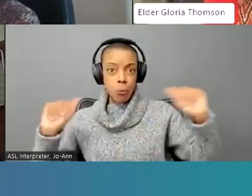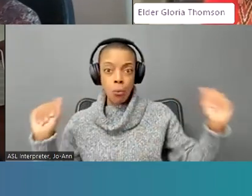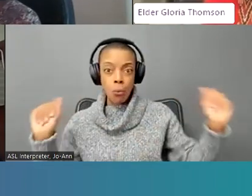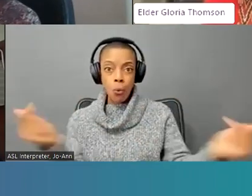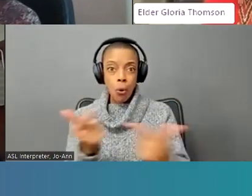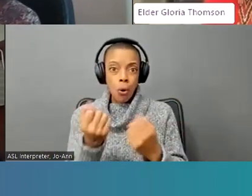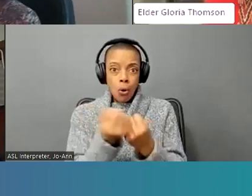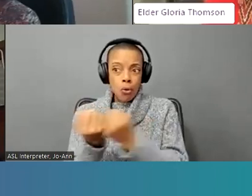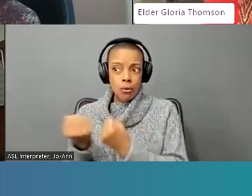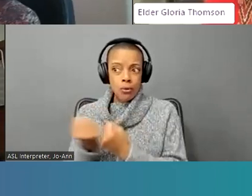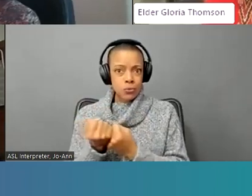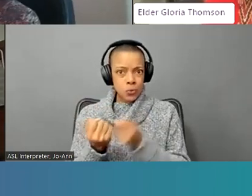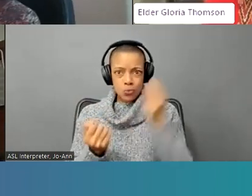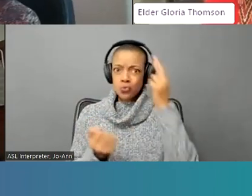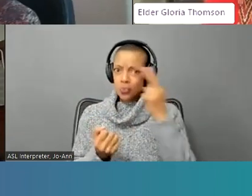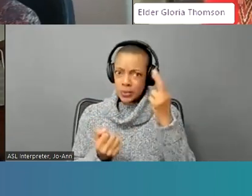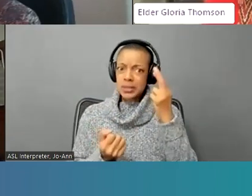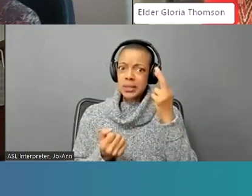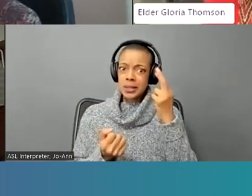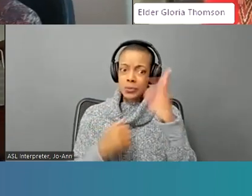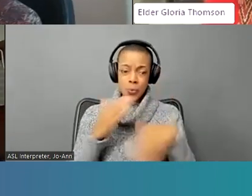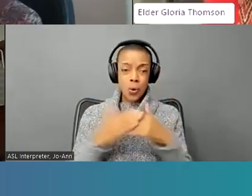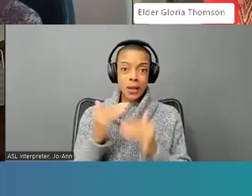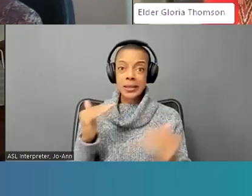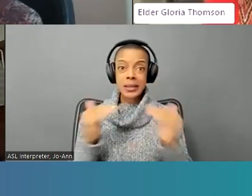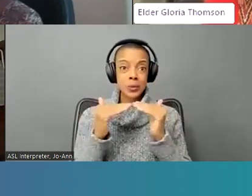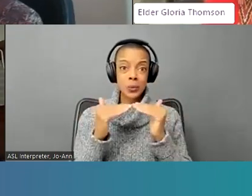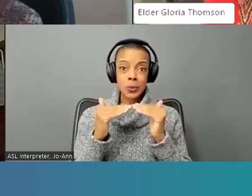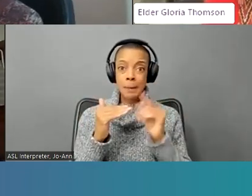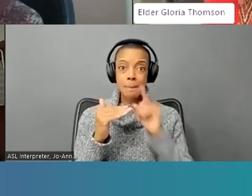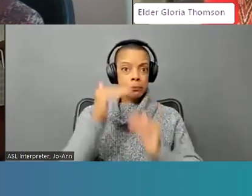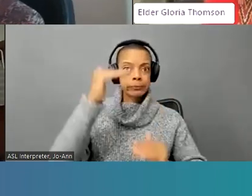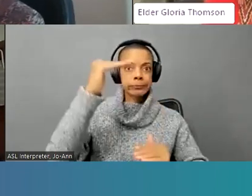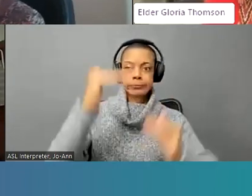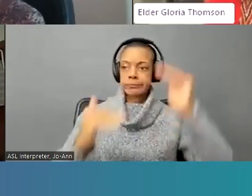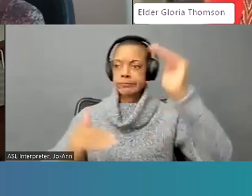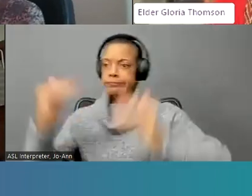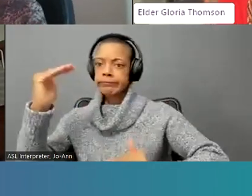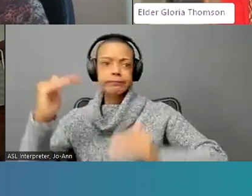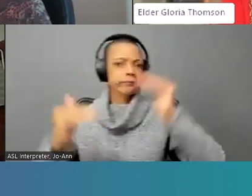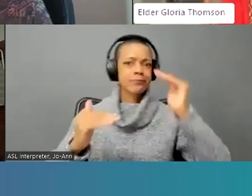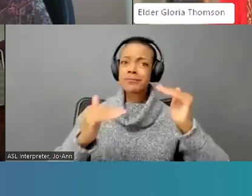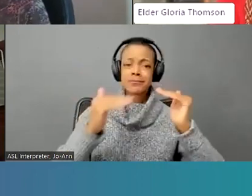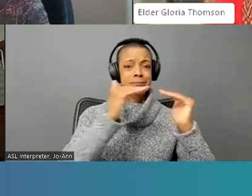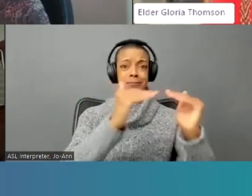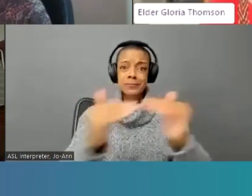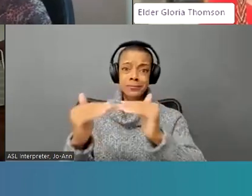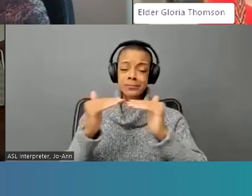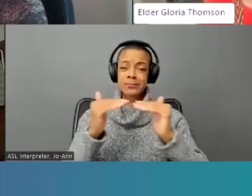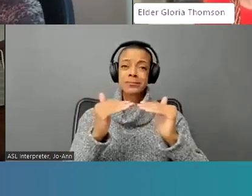equal. So I think that, this process of